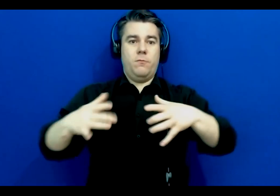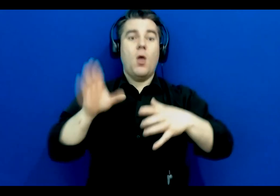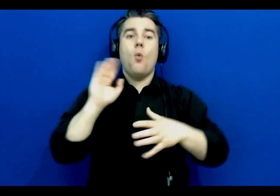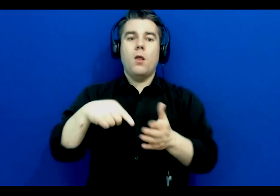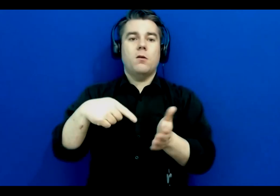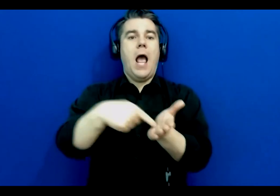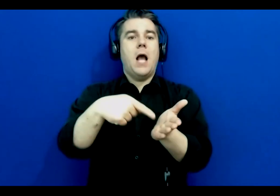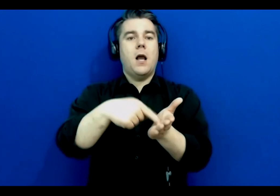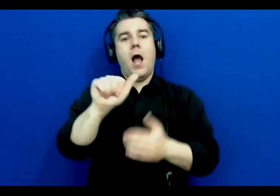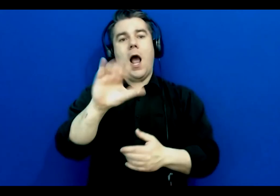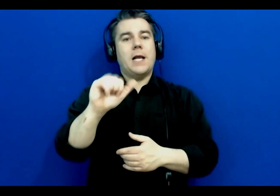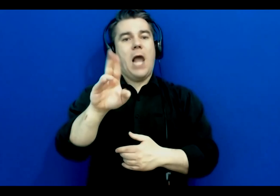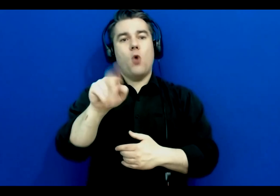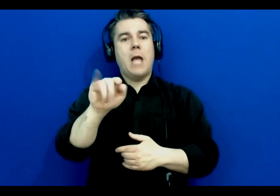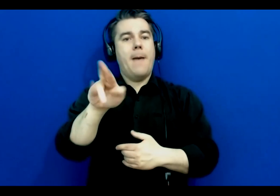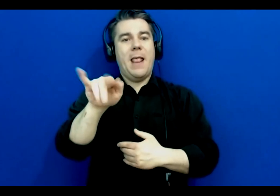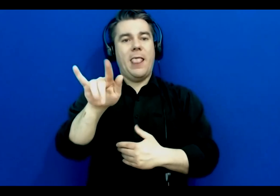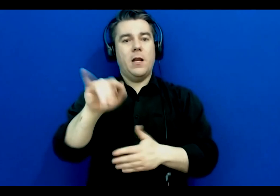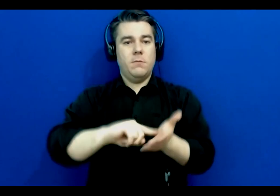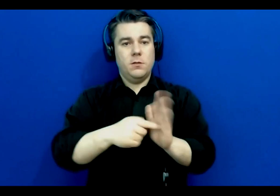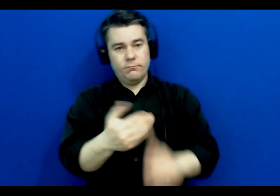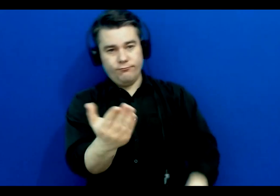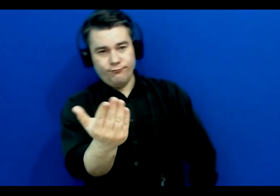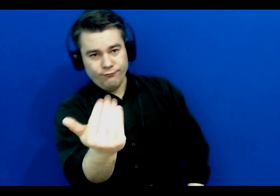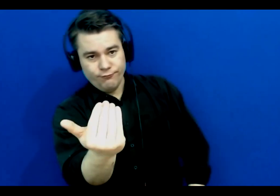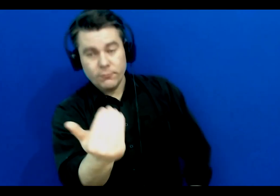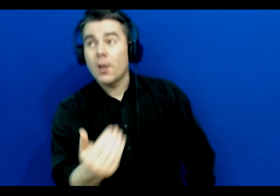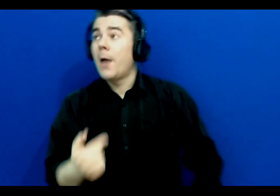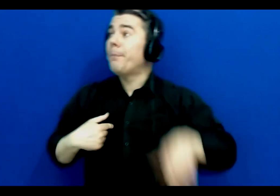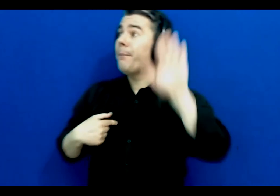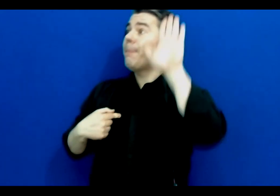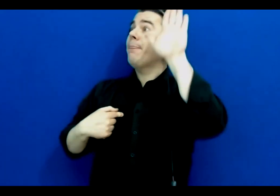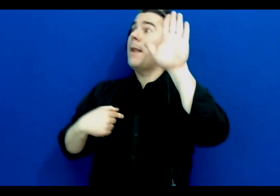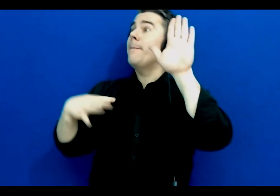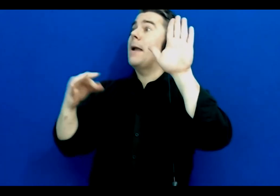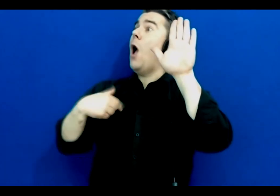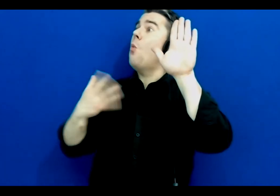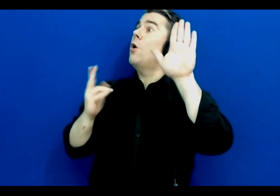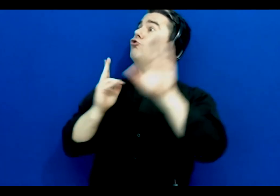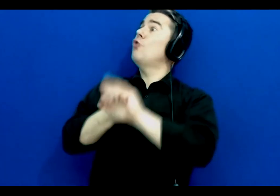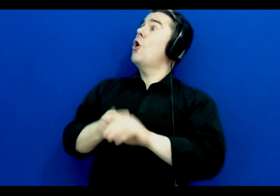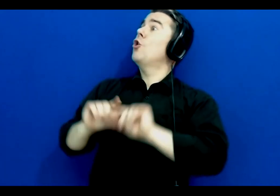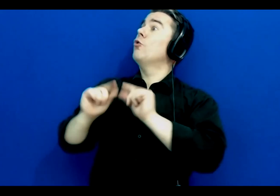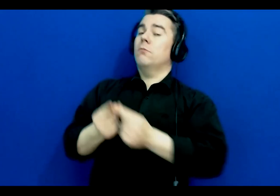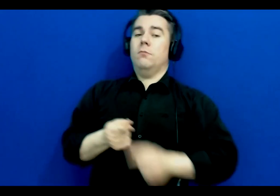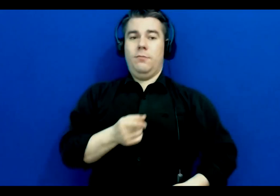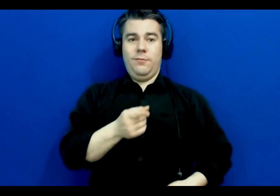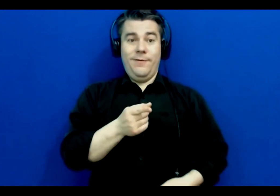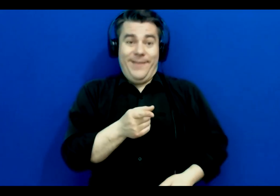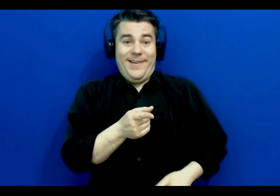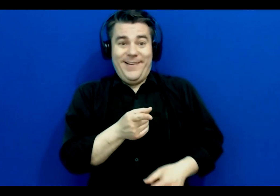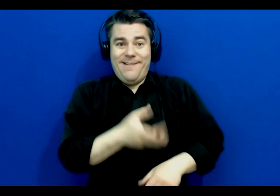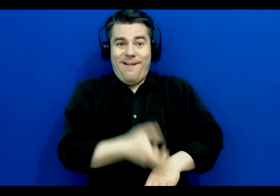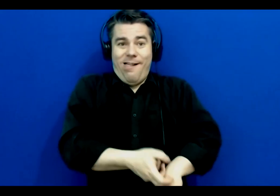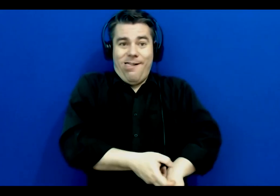be one that when you just say, okay, pick me, I want to be in this group, you have to be ready